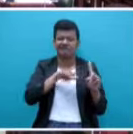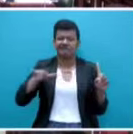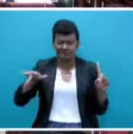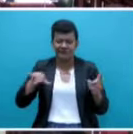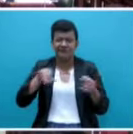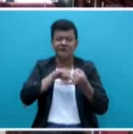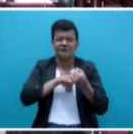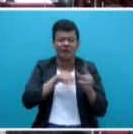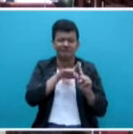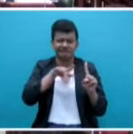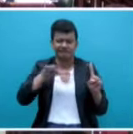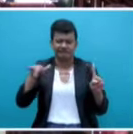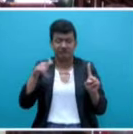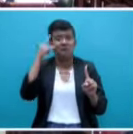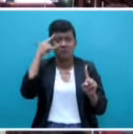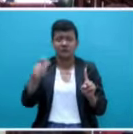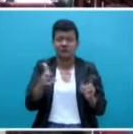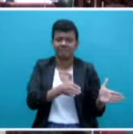his motion. You have the floor, sir.